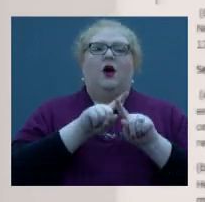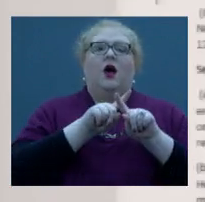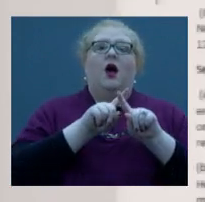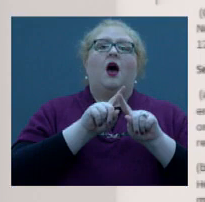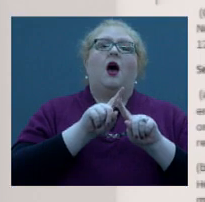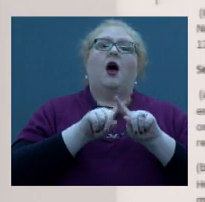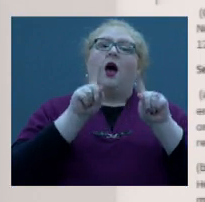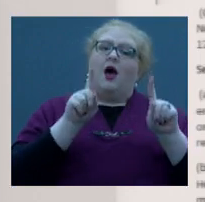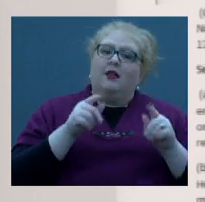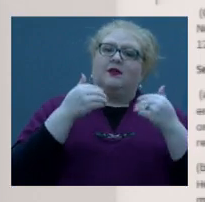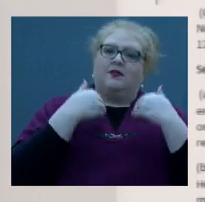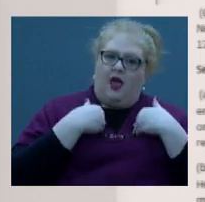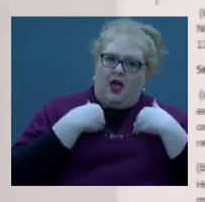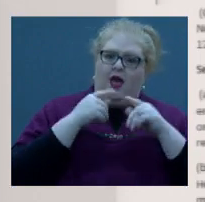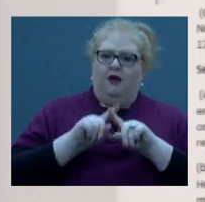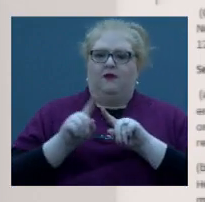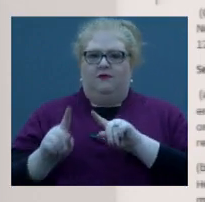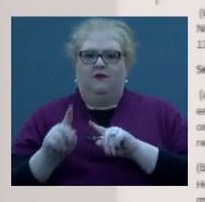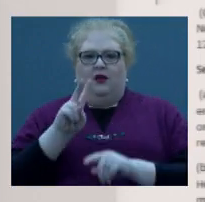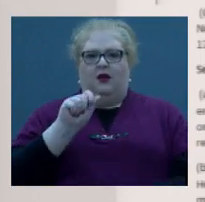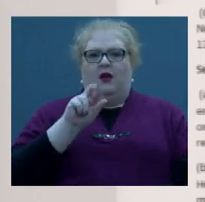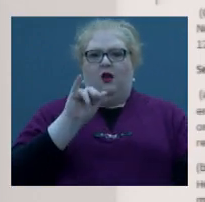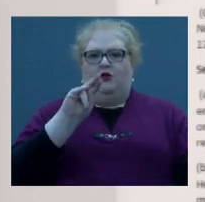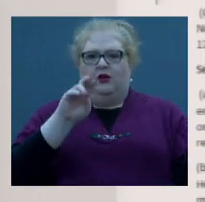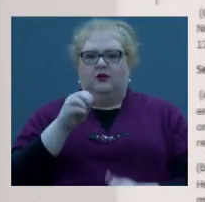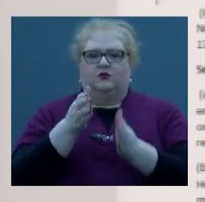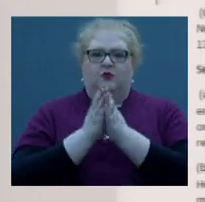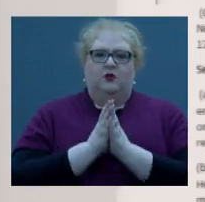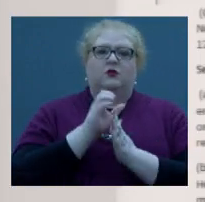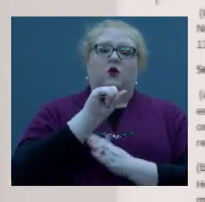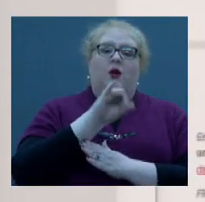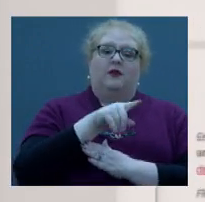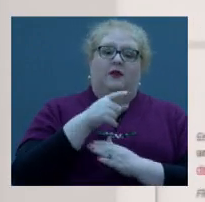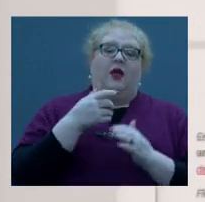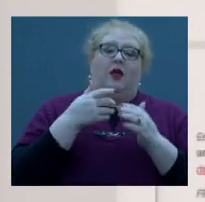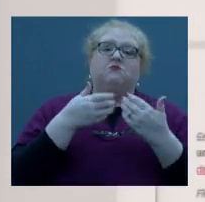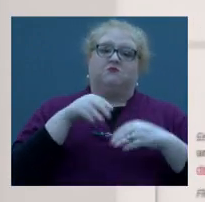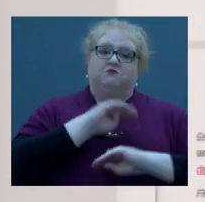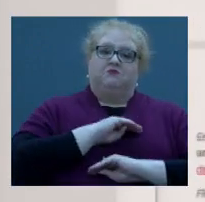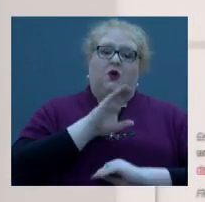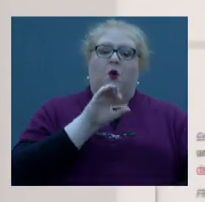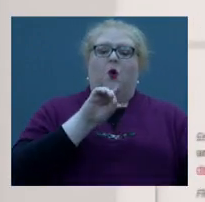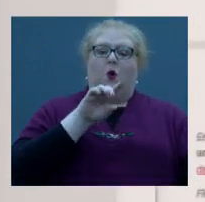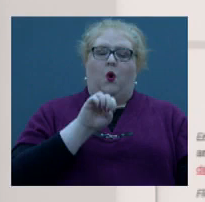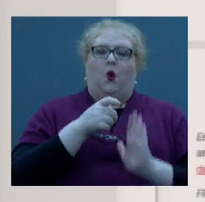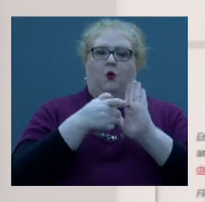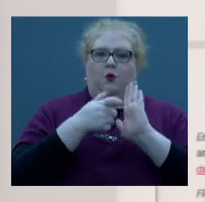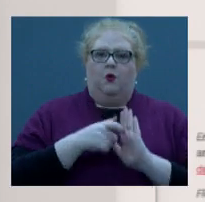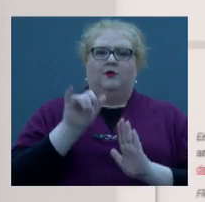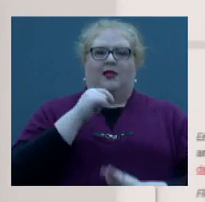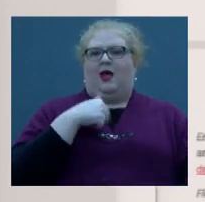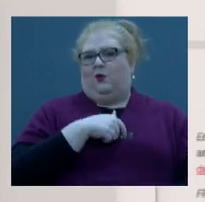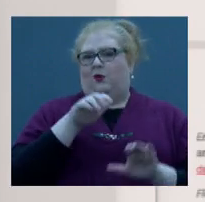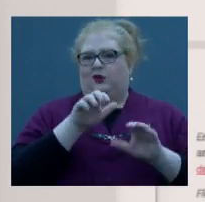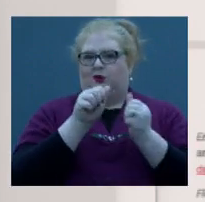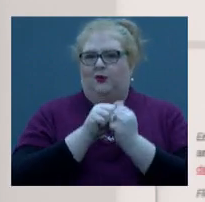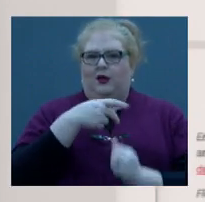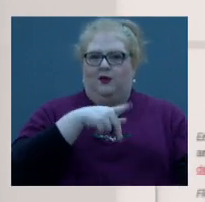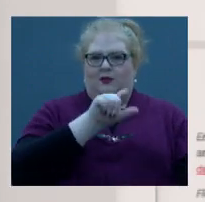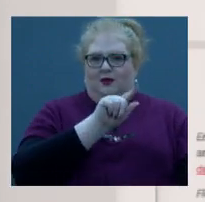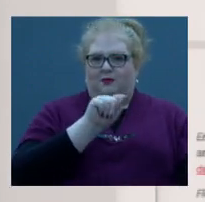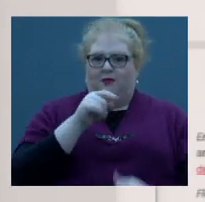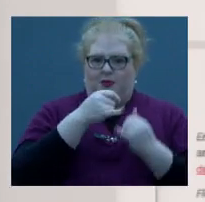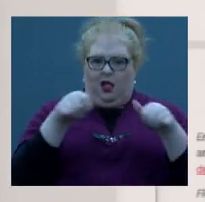that are requested. So essentially, if they meet the code requirements as set, for just like we do with plats and stuff,